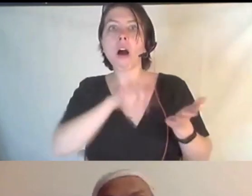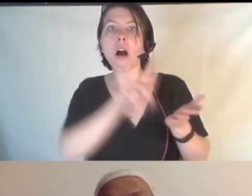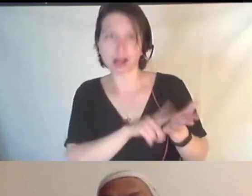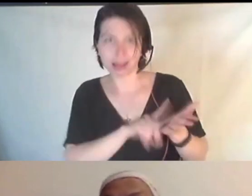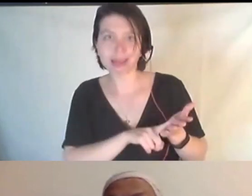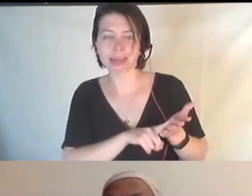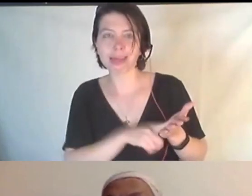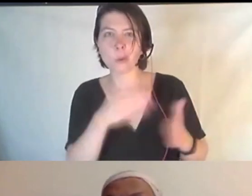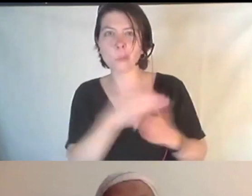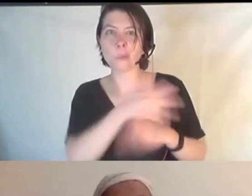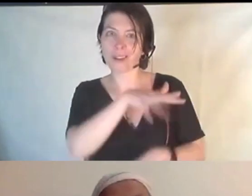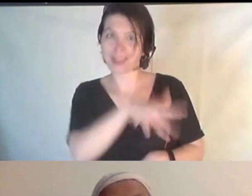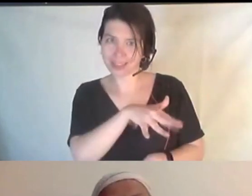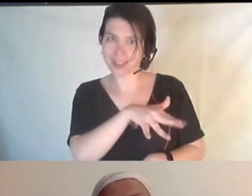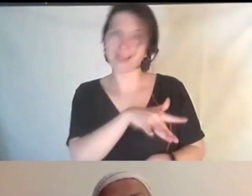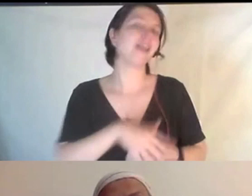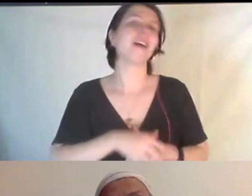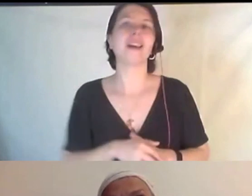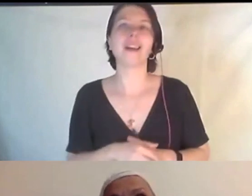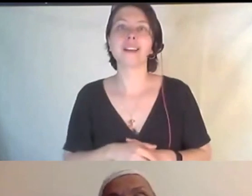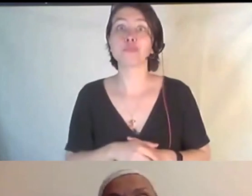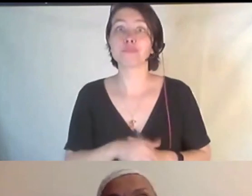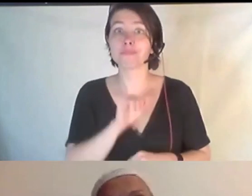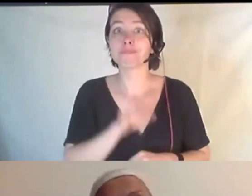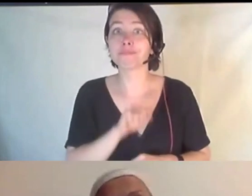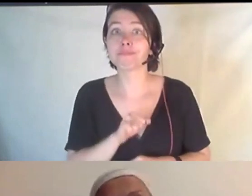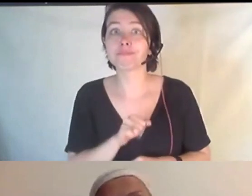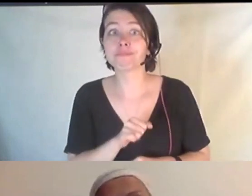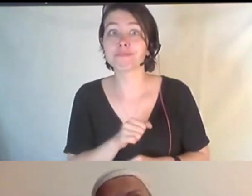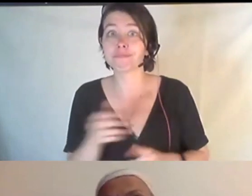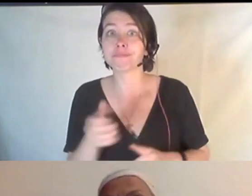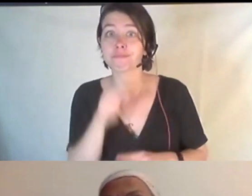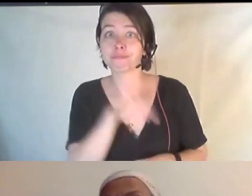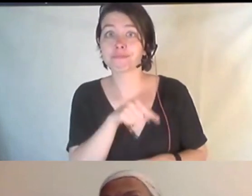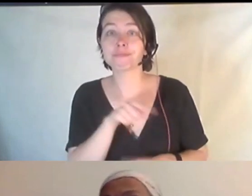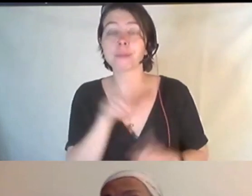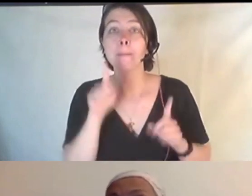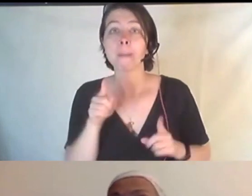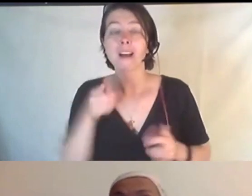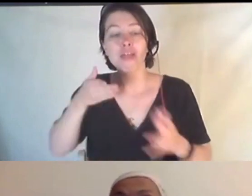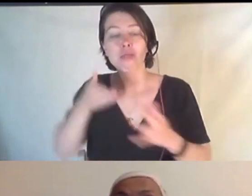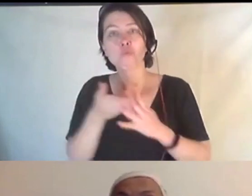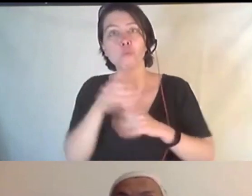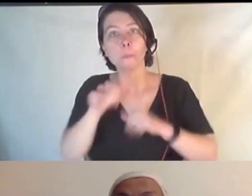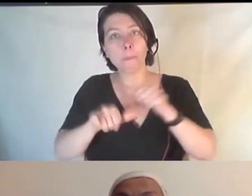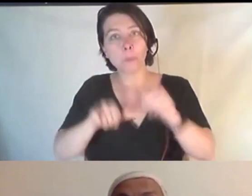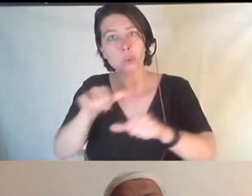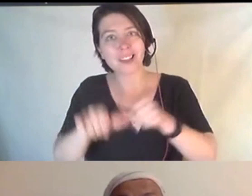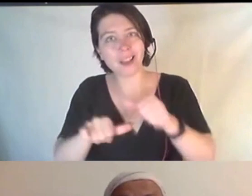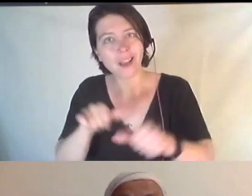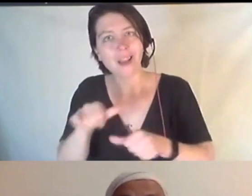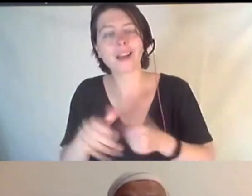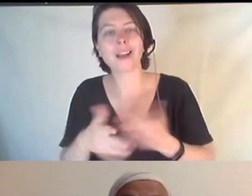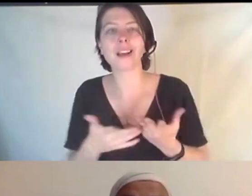we did. But all through the planning of that, before Nena arrived on site in Hull to install the exhibition, you know, we had some really